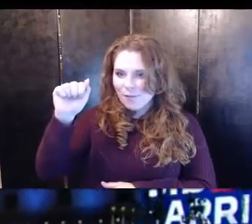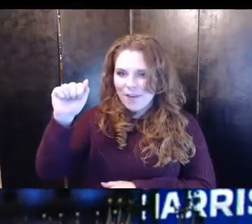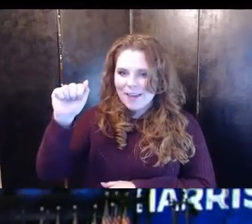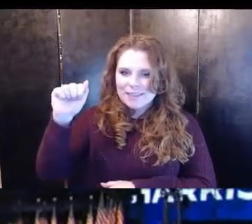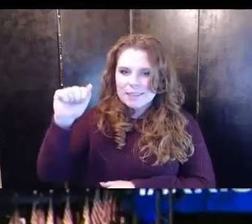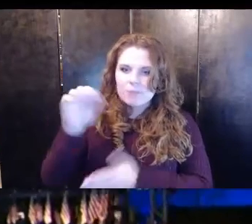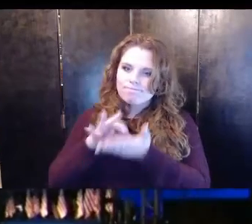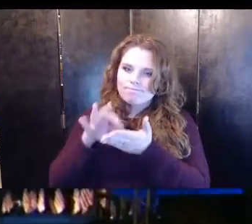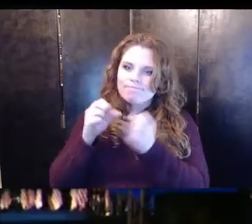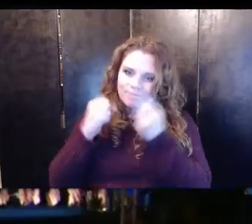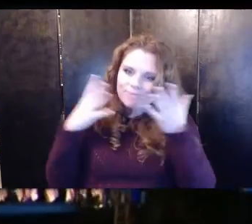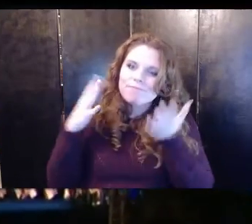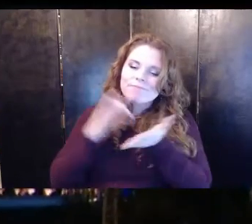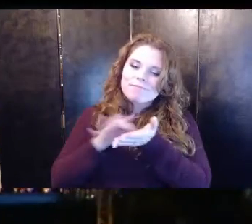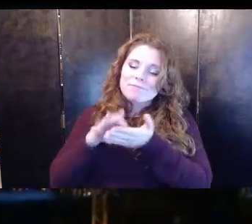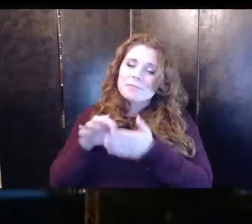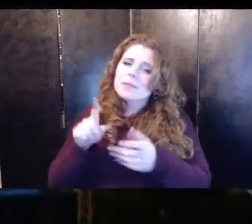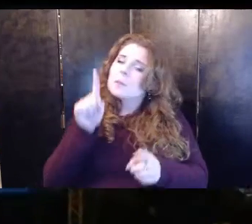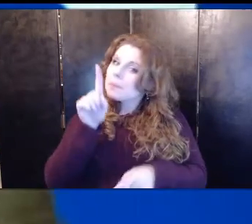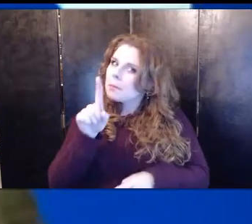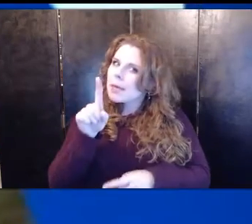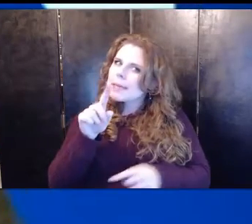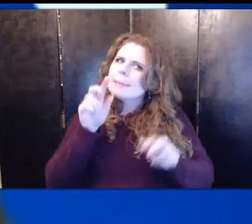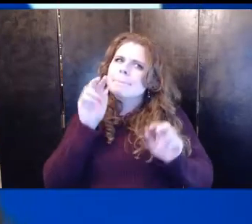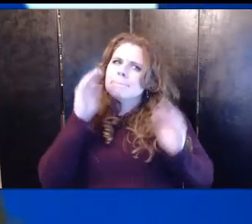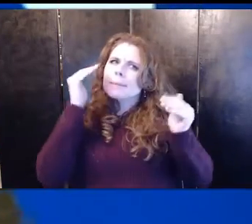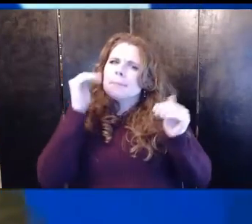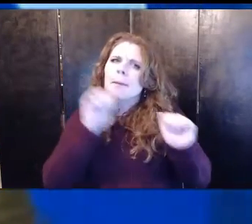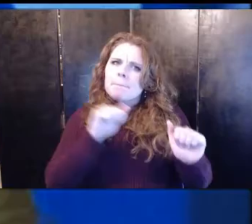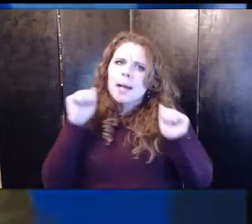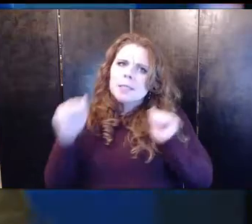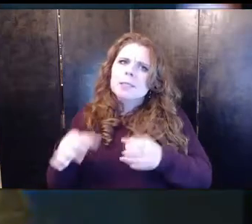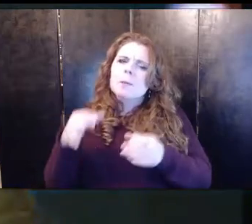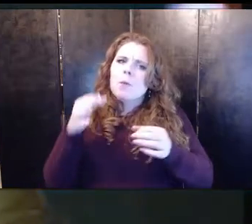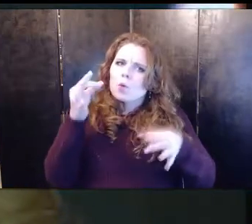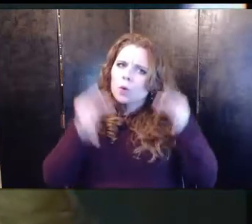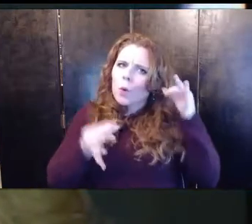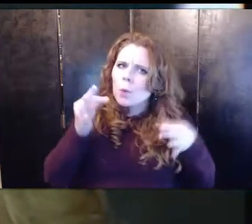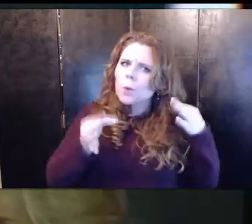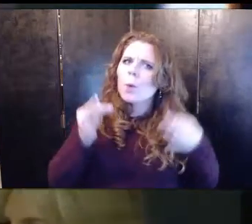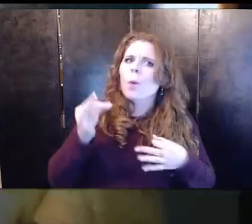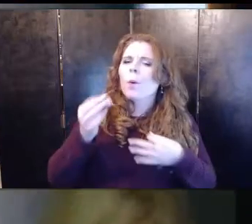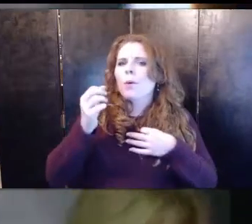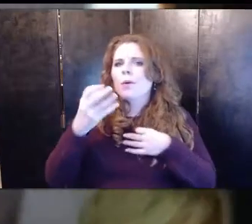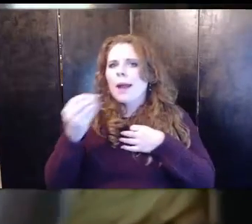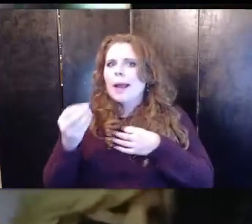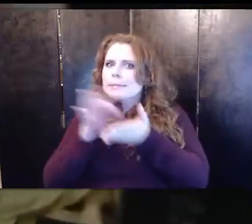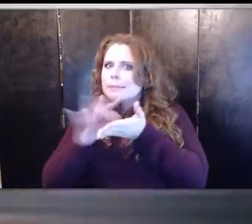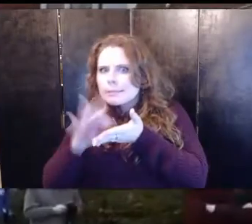expect recounts and possible court cases, but it appears that Joe Biden will be the 46th president of the United